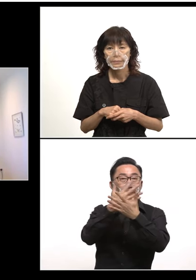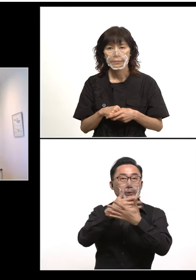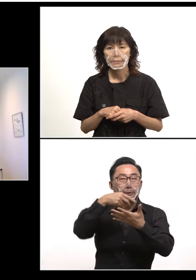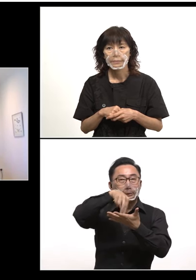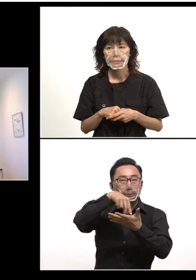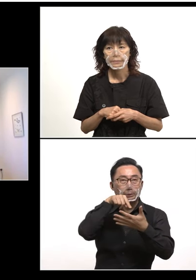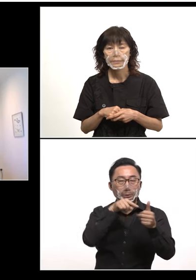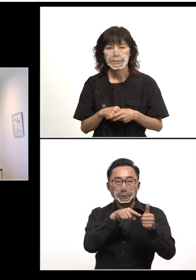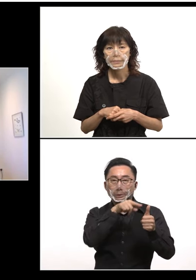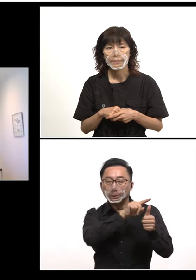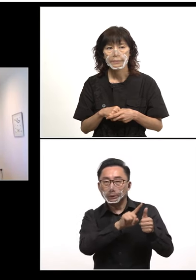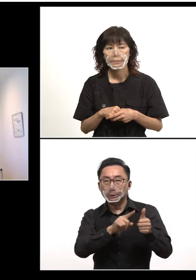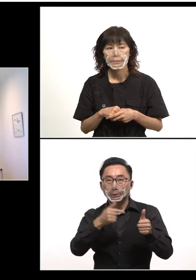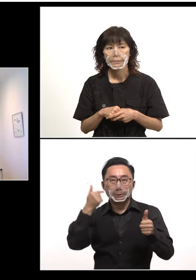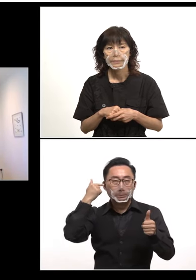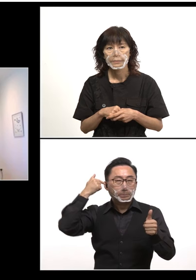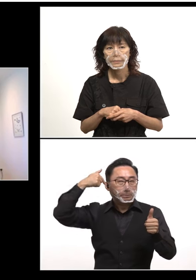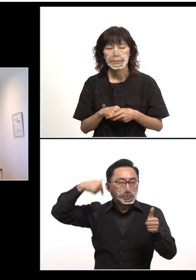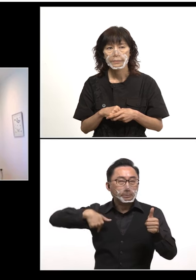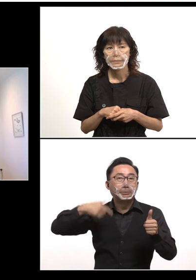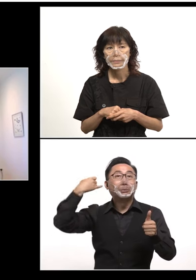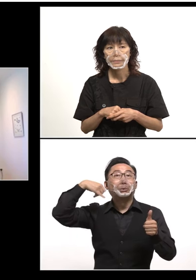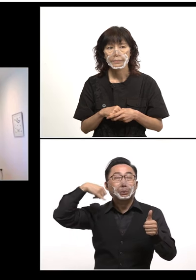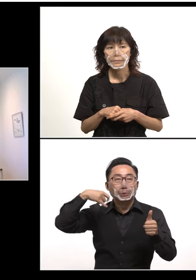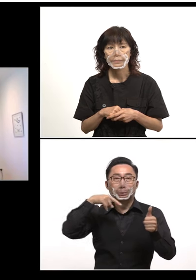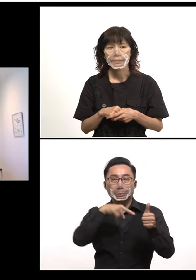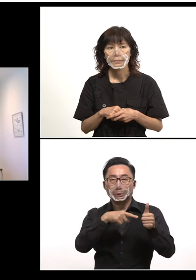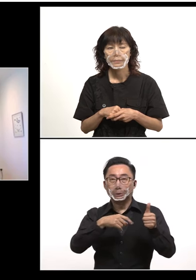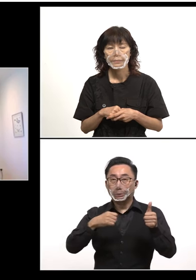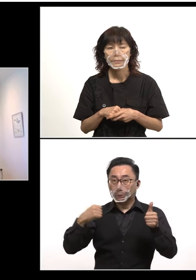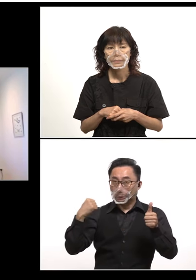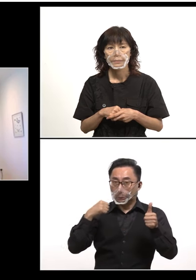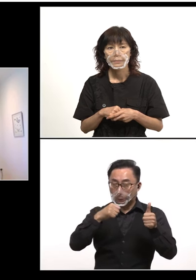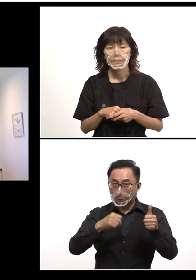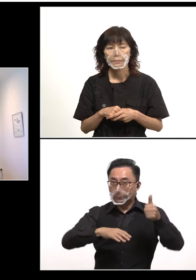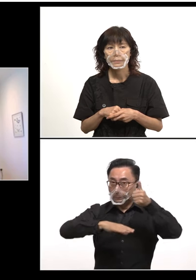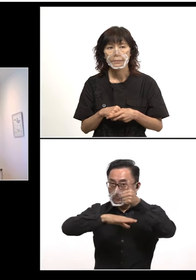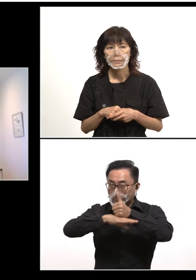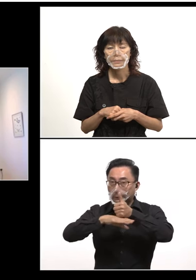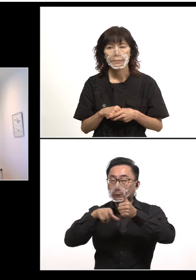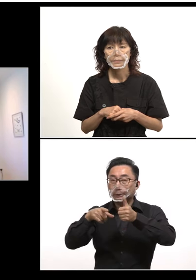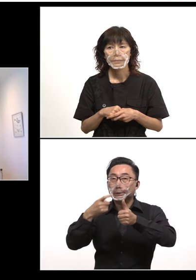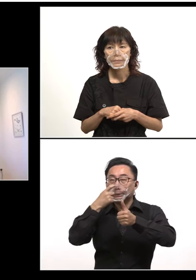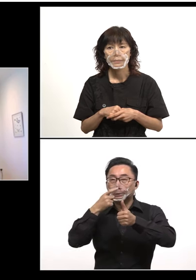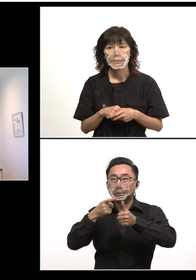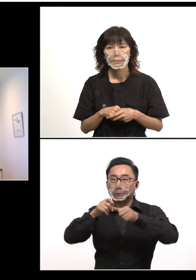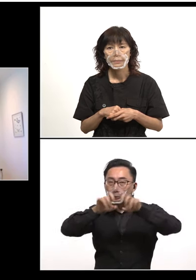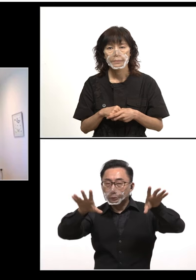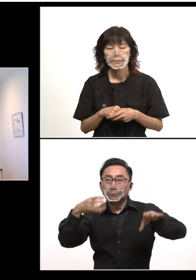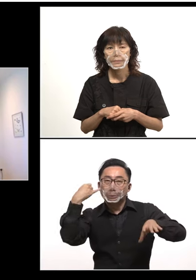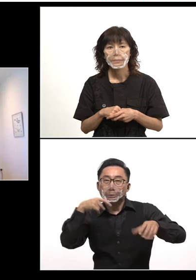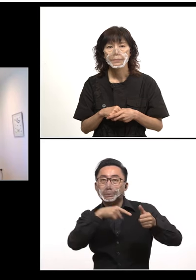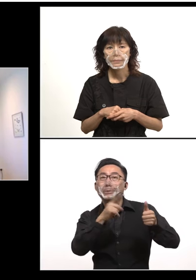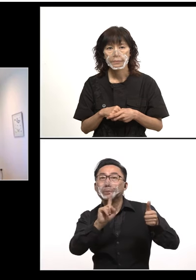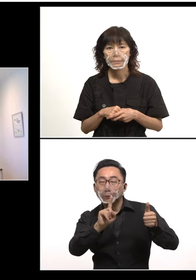Ellis, and she worked really hard to raise deaf awareness in the UK through that event, and did an amazing job.